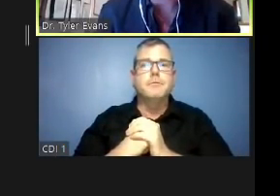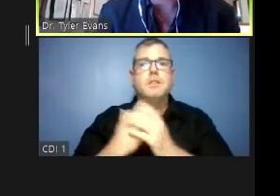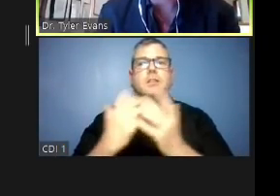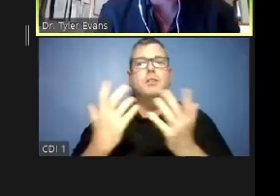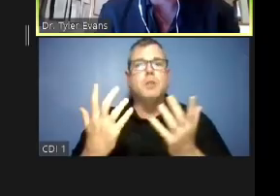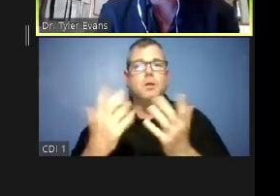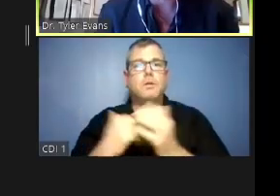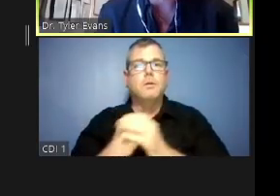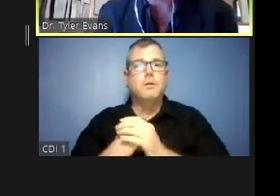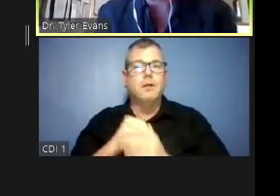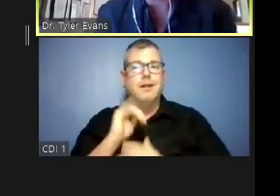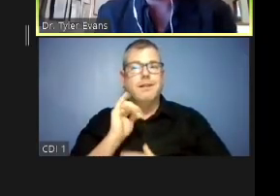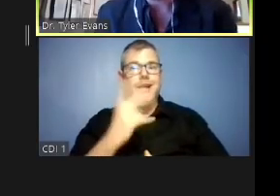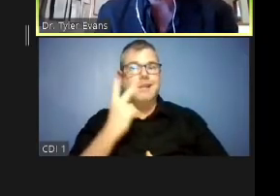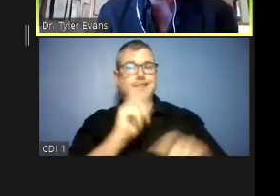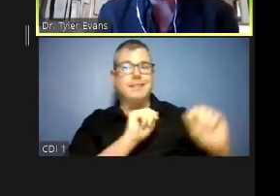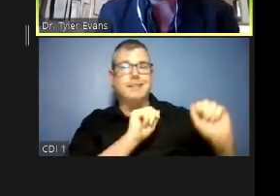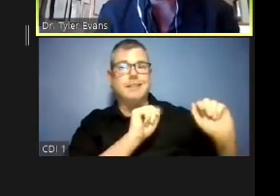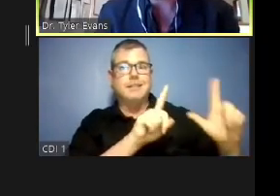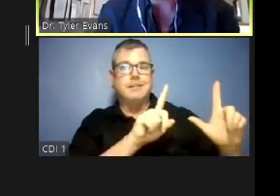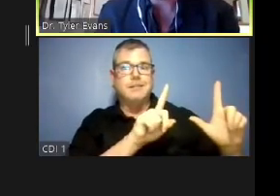precipitants essentially can determine